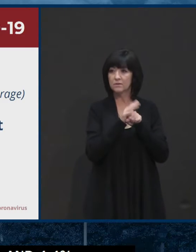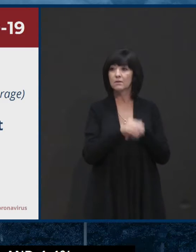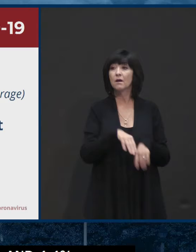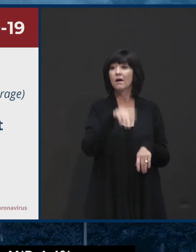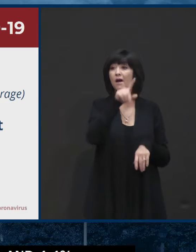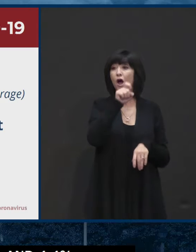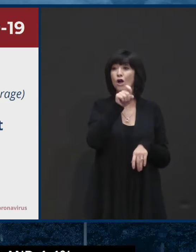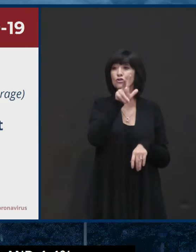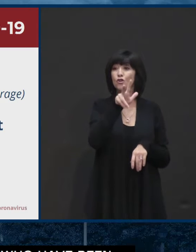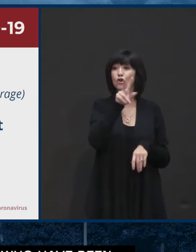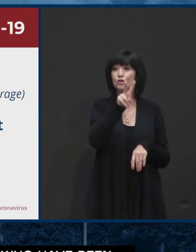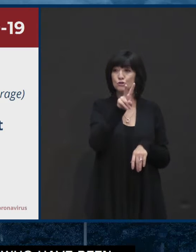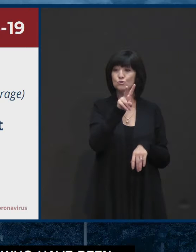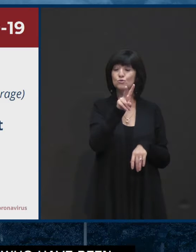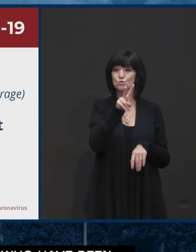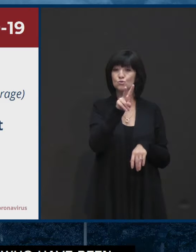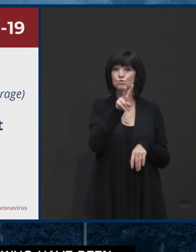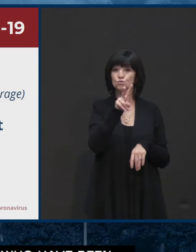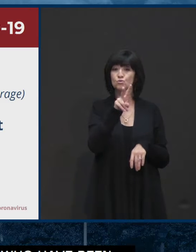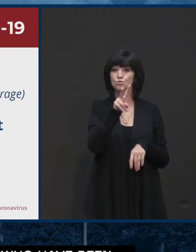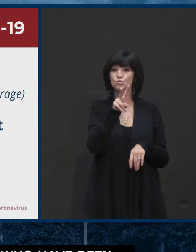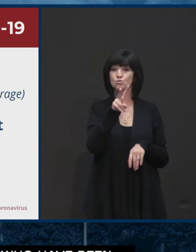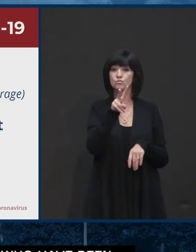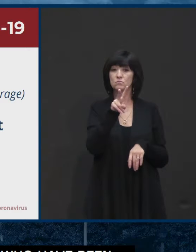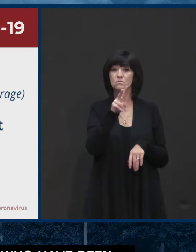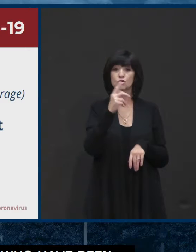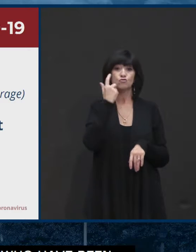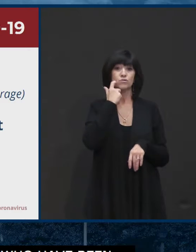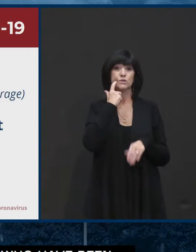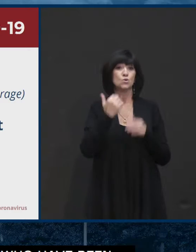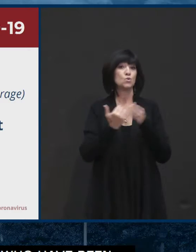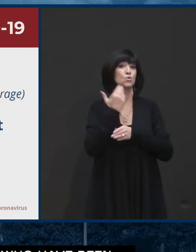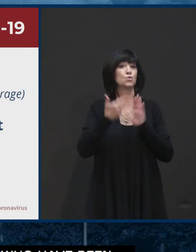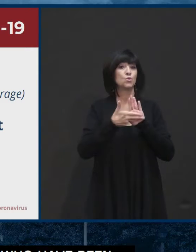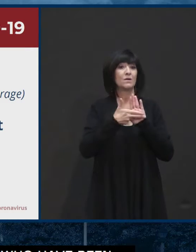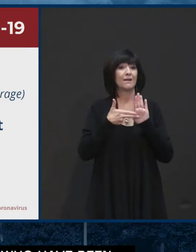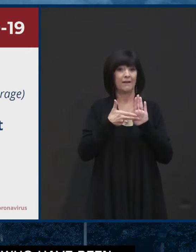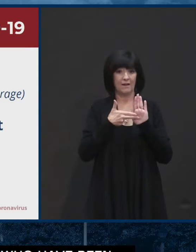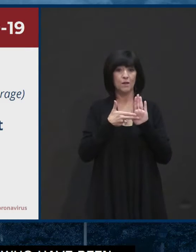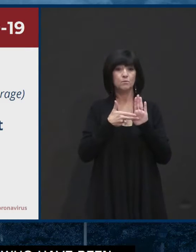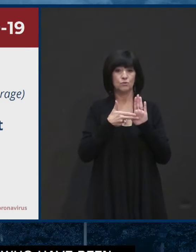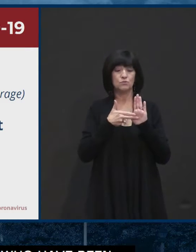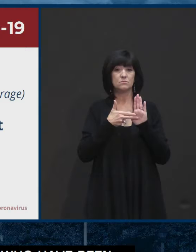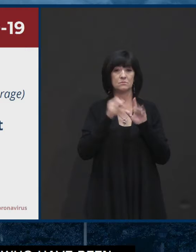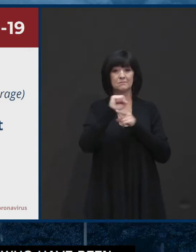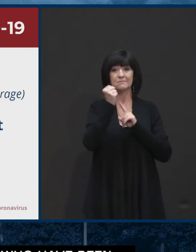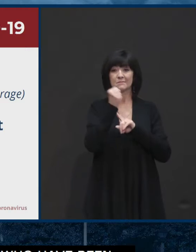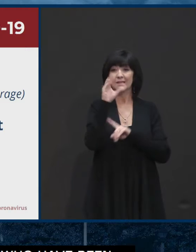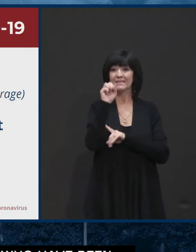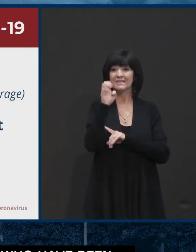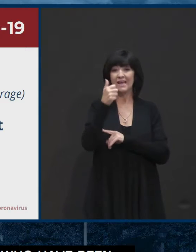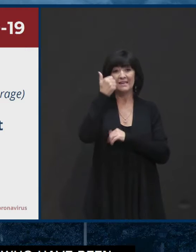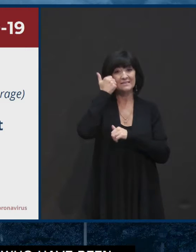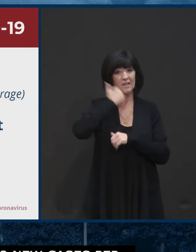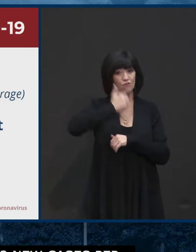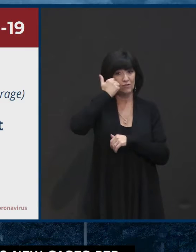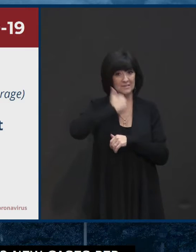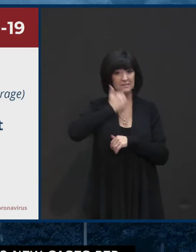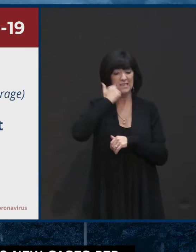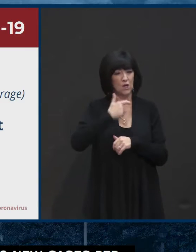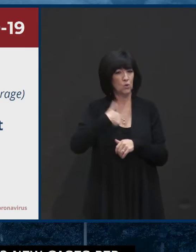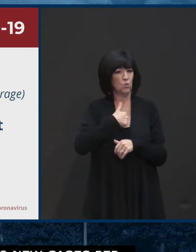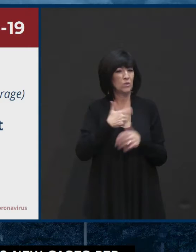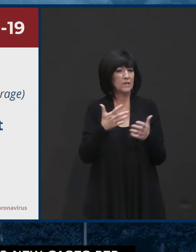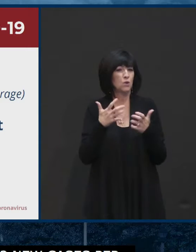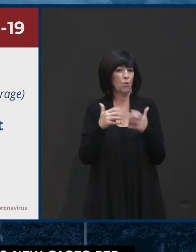off around 132 new cases per day, higher than where we want to be. We want to be below 100 and in the